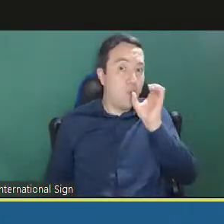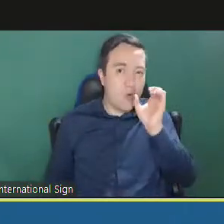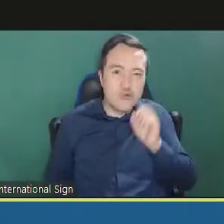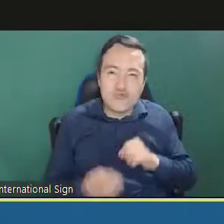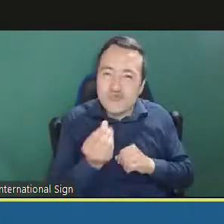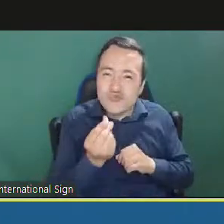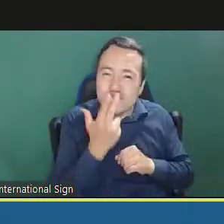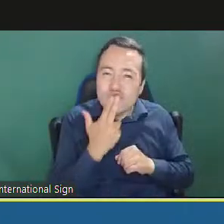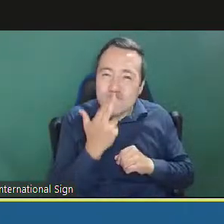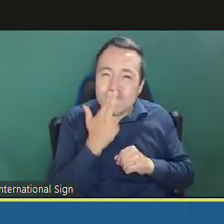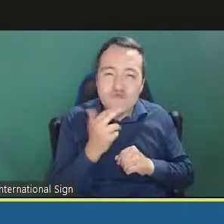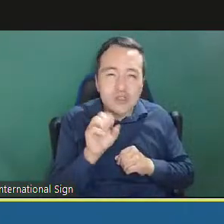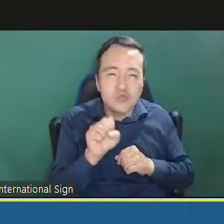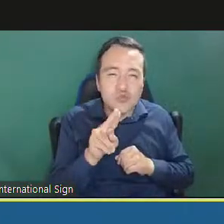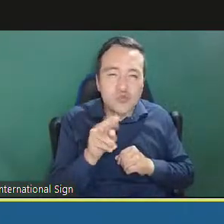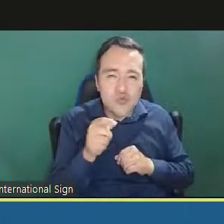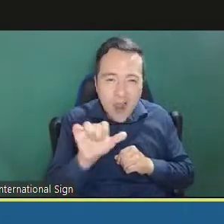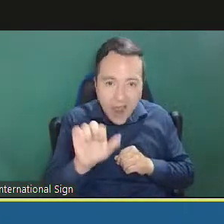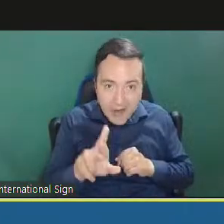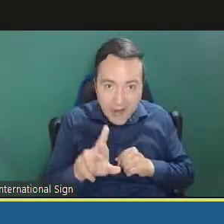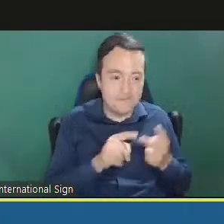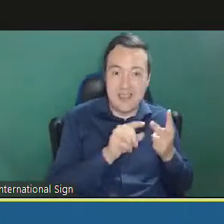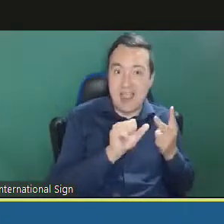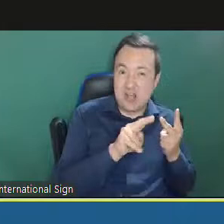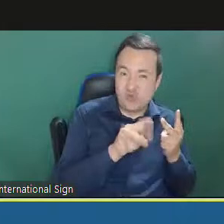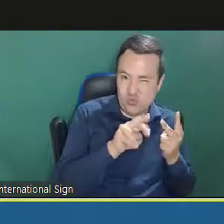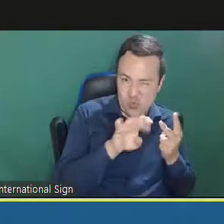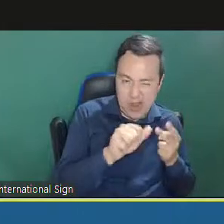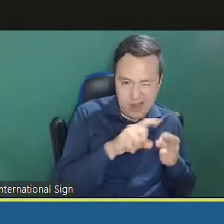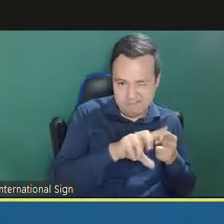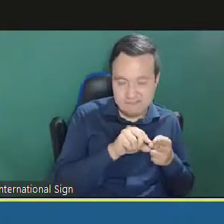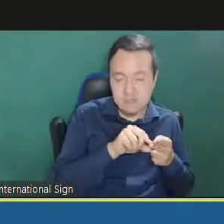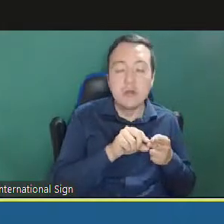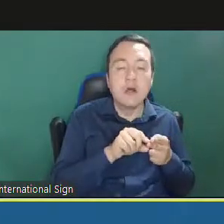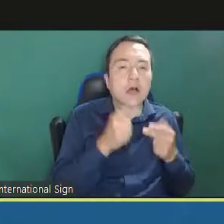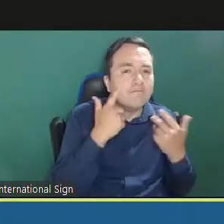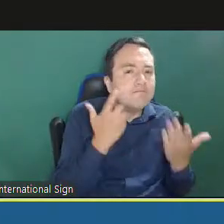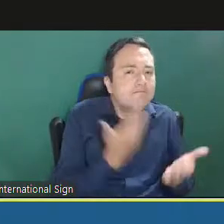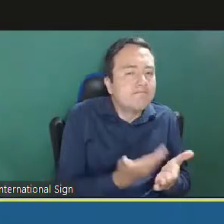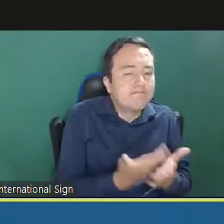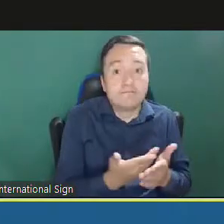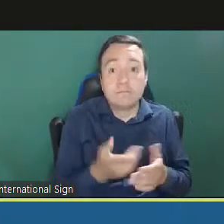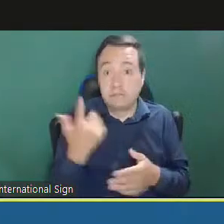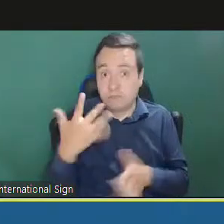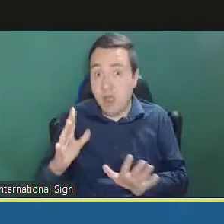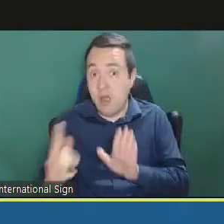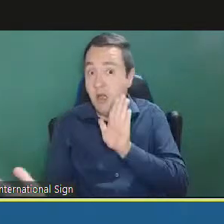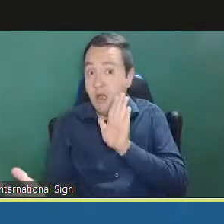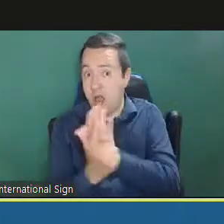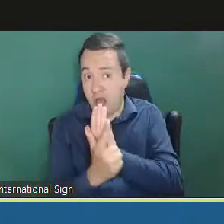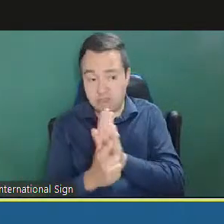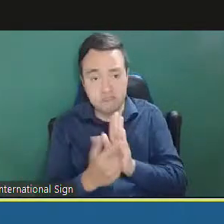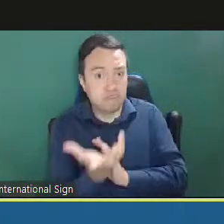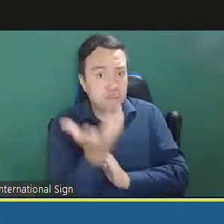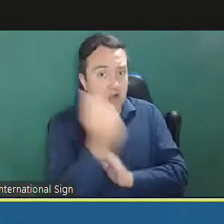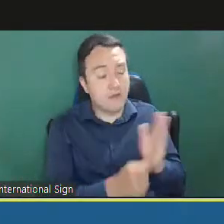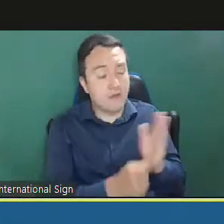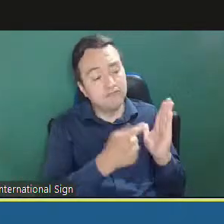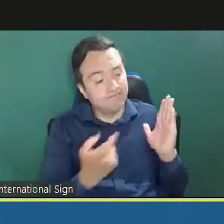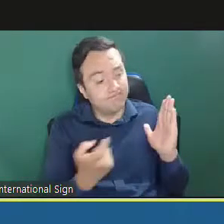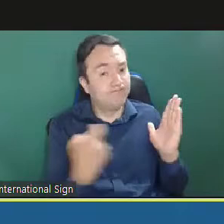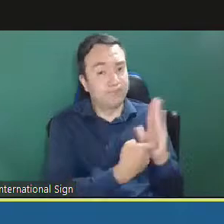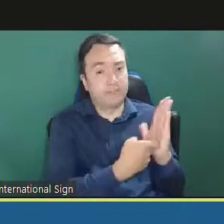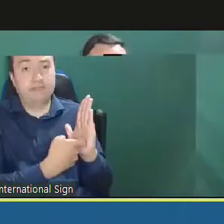states applying national excise taxes on sugar-sweetened beverages, and 7 jurisdictions in the United States of America doing